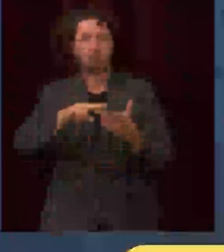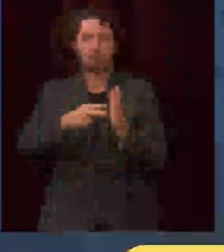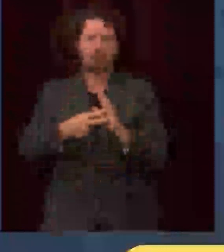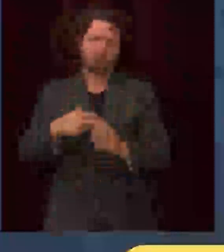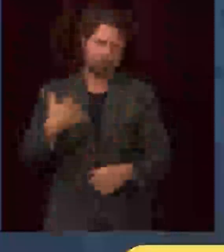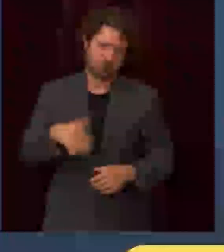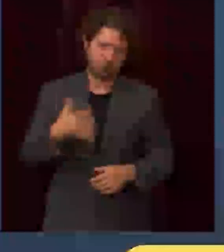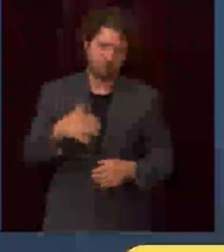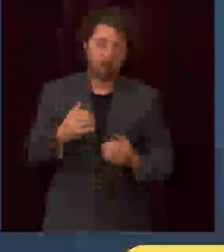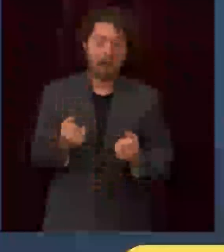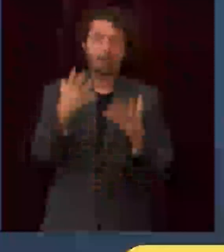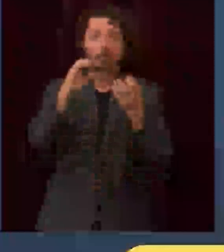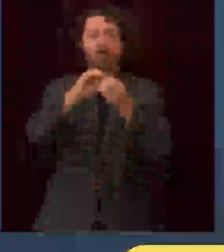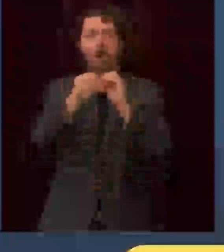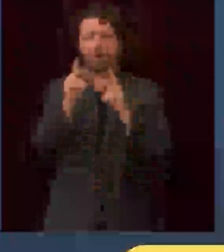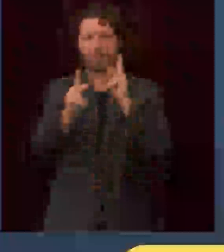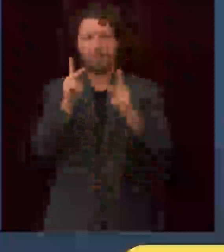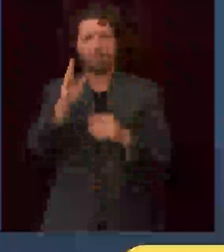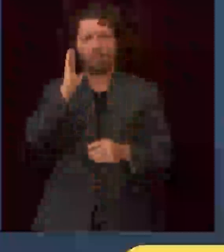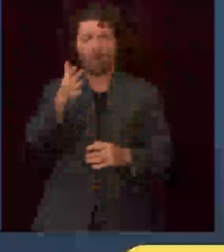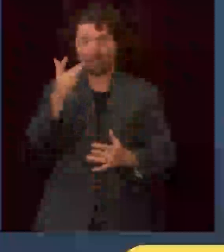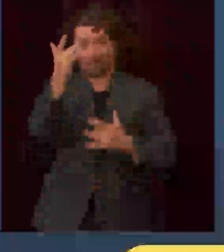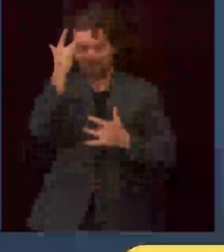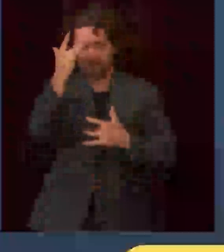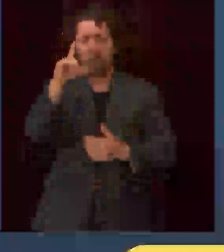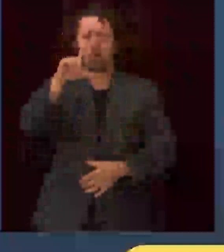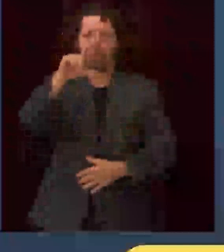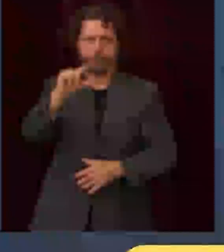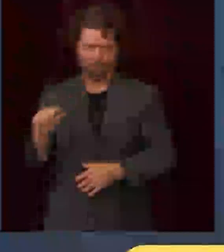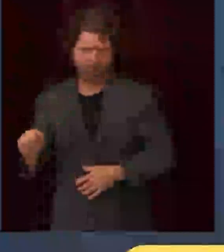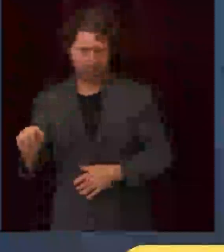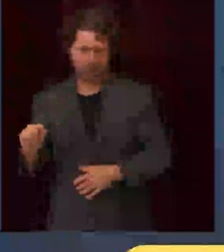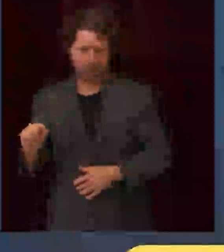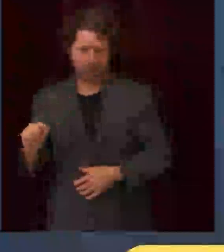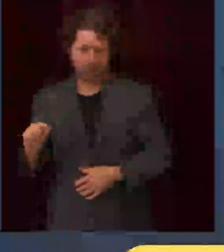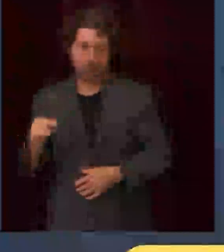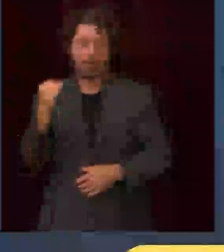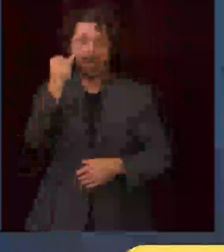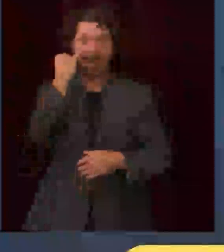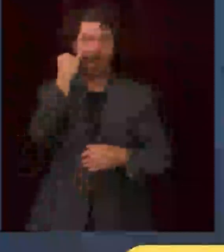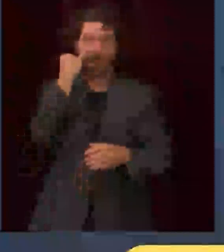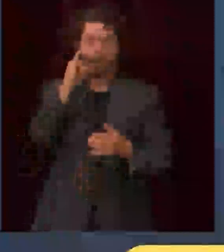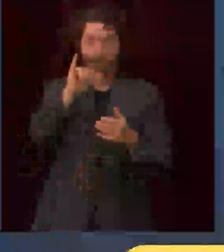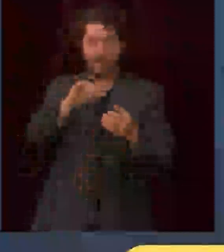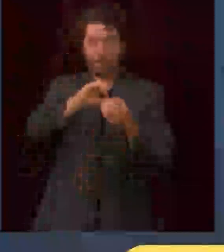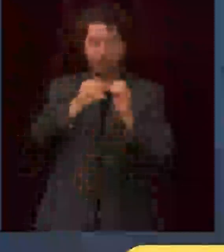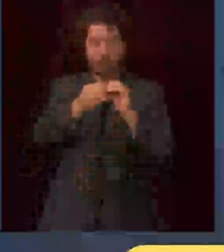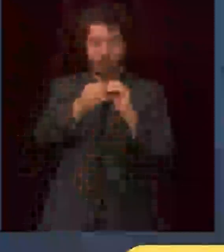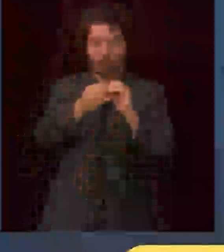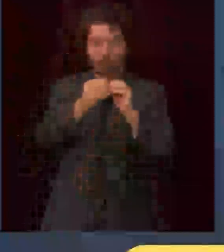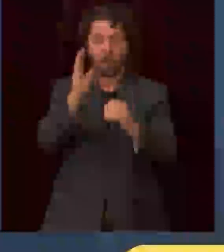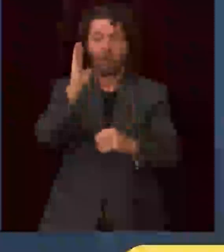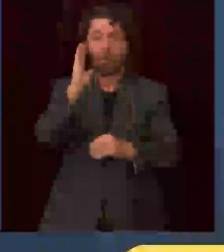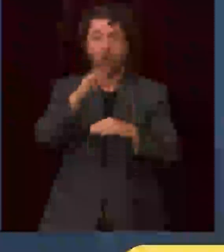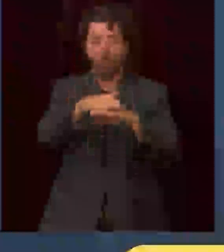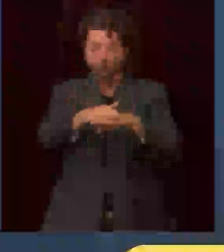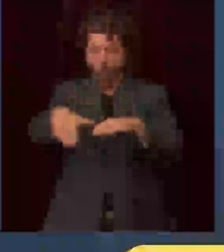of infections total will increase over time, or the rate of infections. So that 1 is very important. And as you've